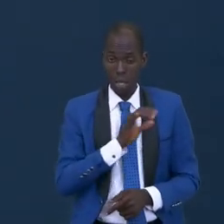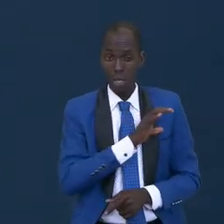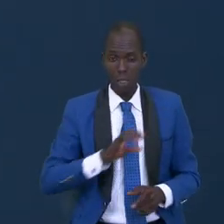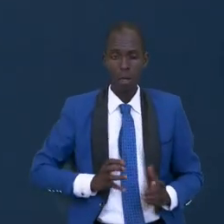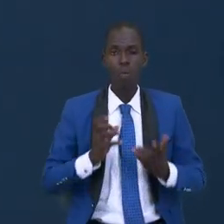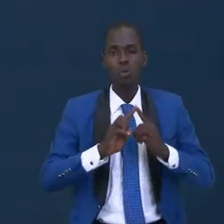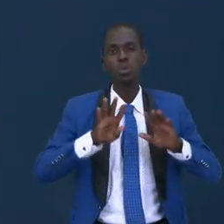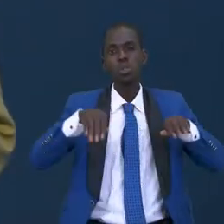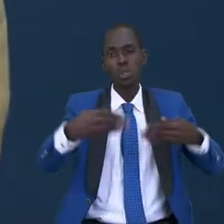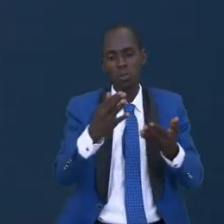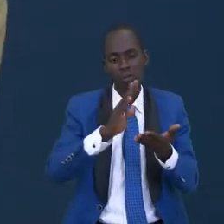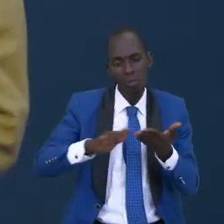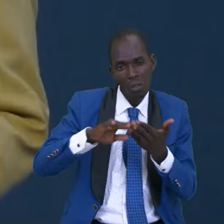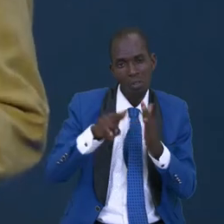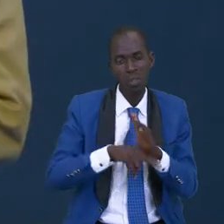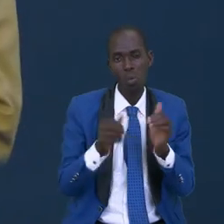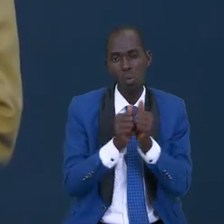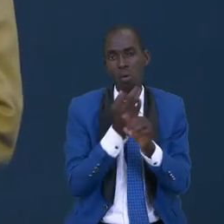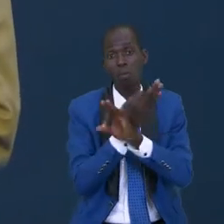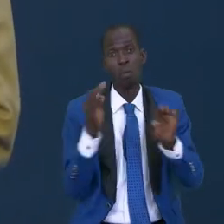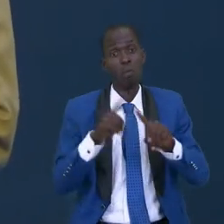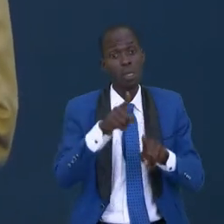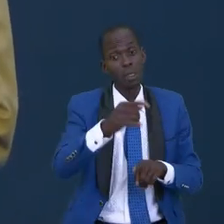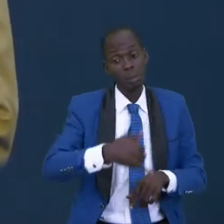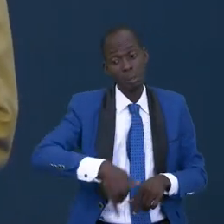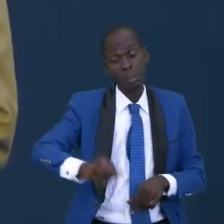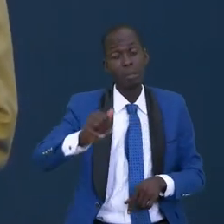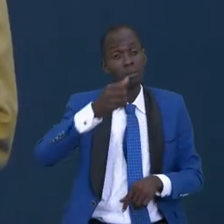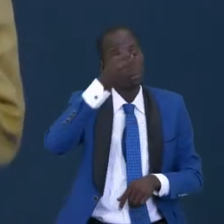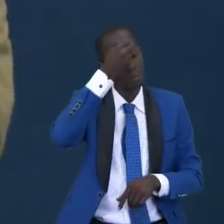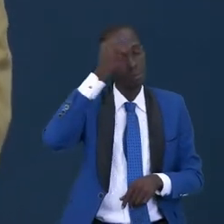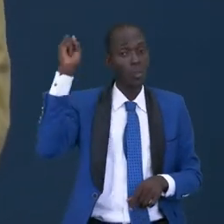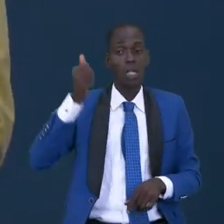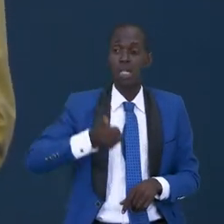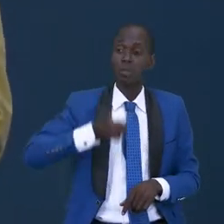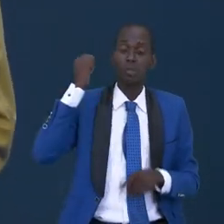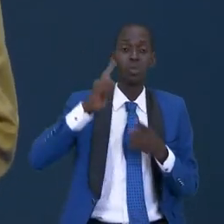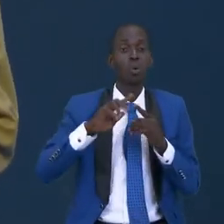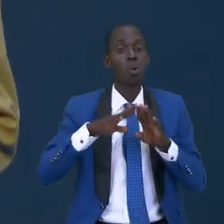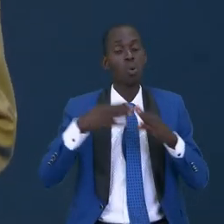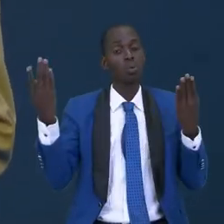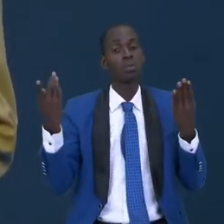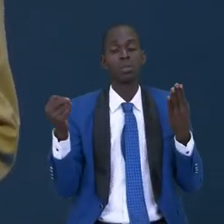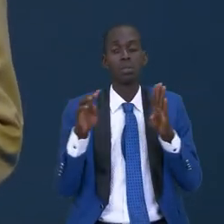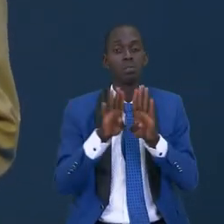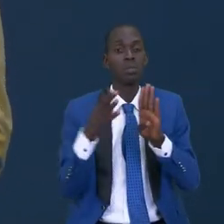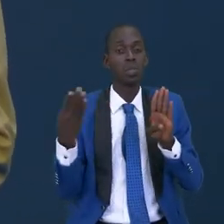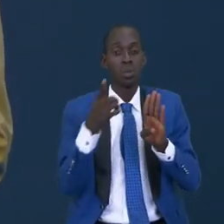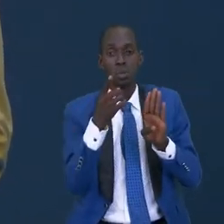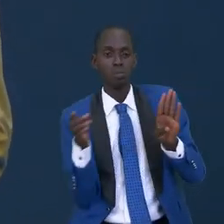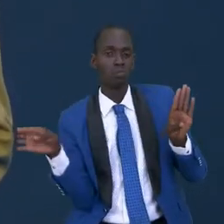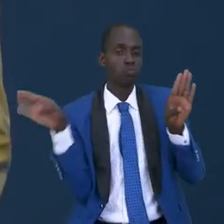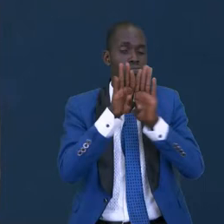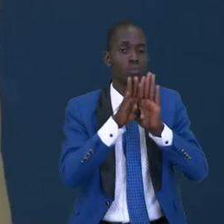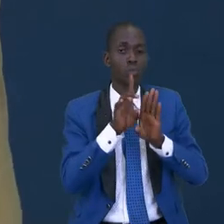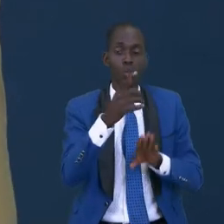freedom. And yet, you didn't open the door. You shunned me. You told me